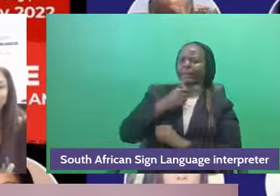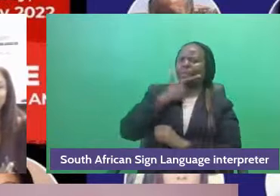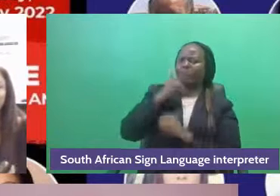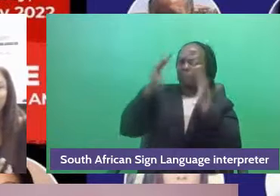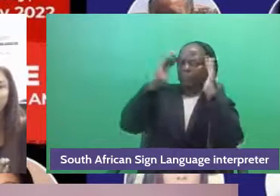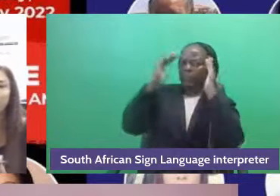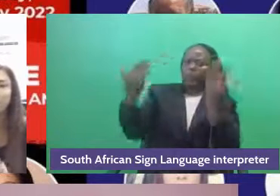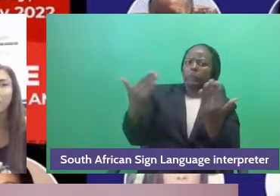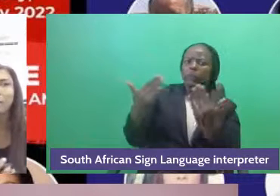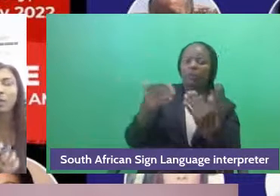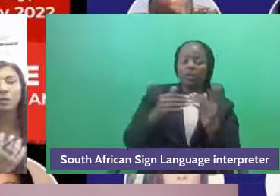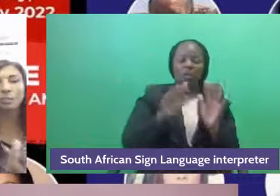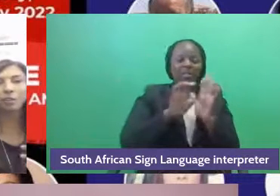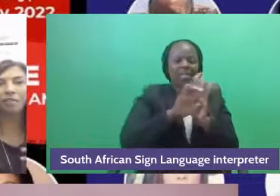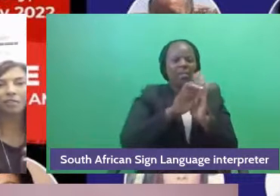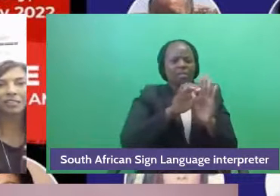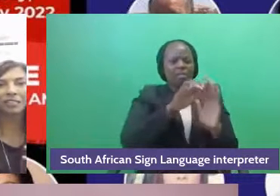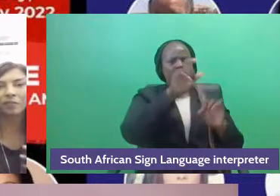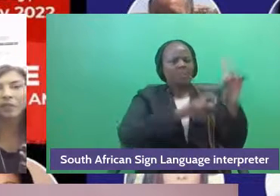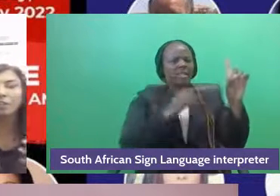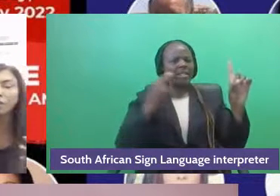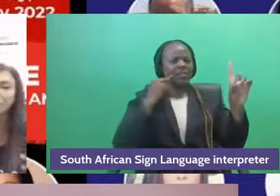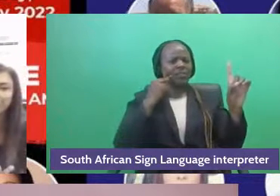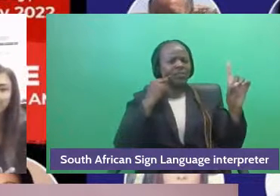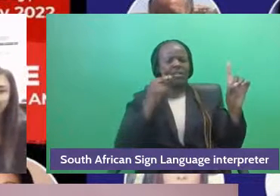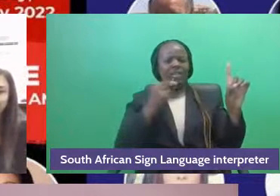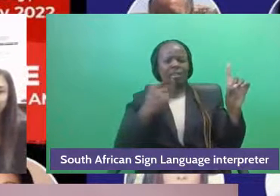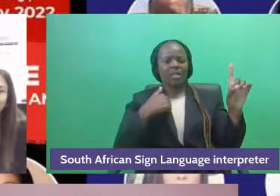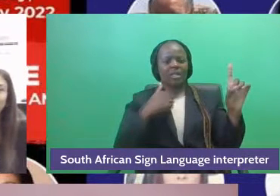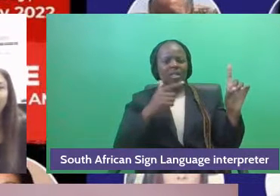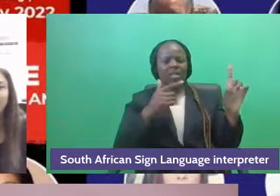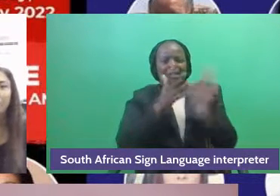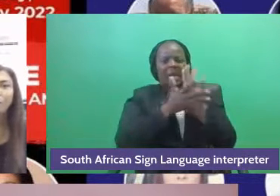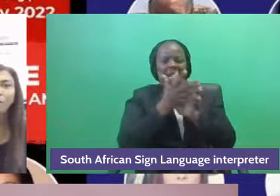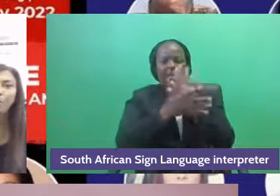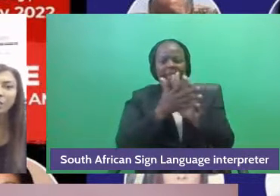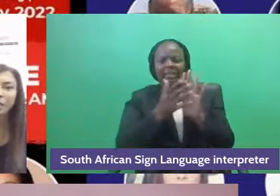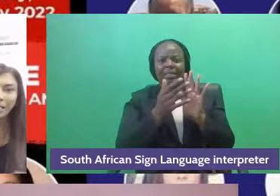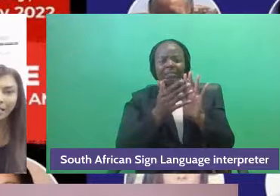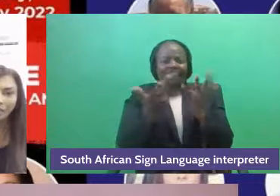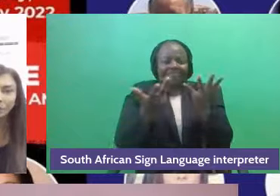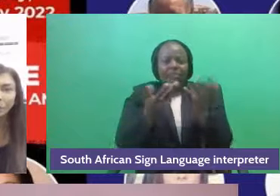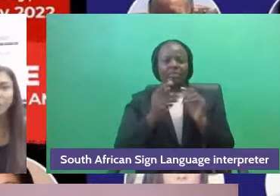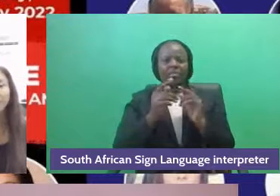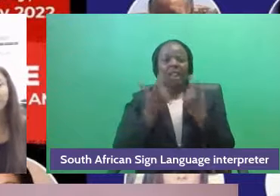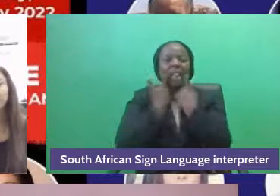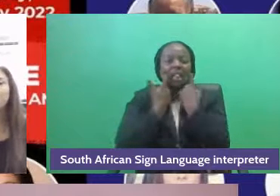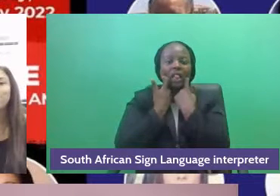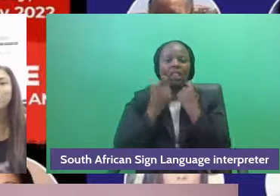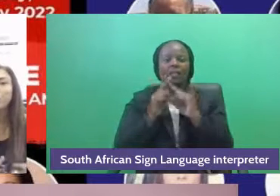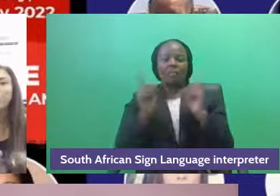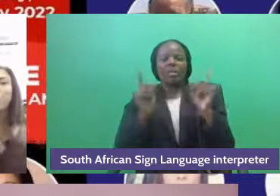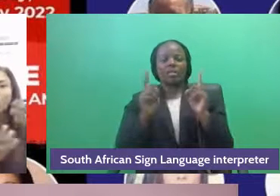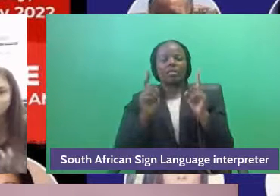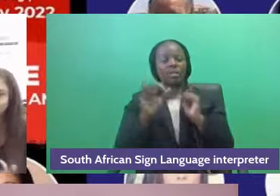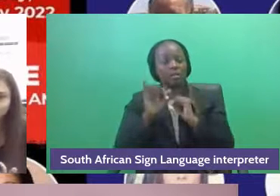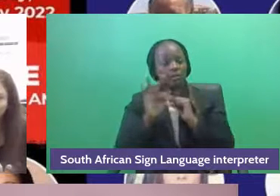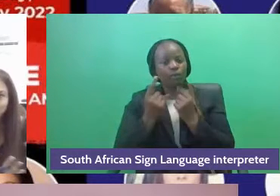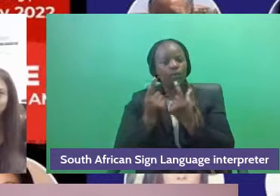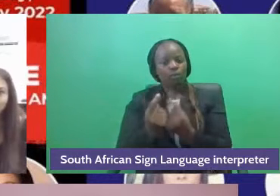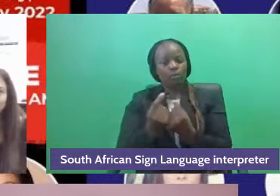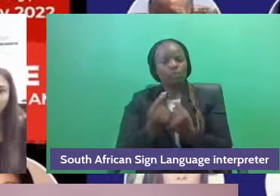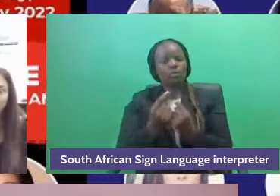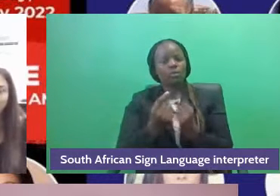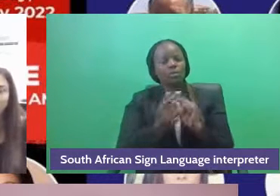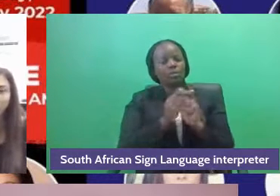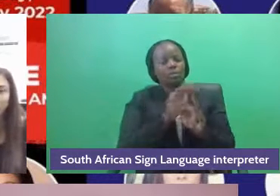engage with a deaf person, I don't want to do something offensive. I don't know how to sign. But if you just allay those fears and just walk towards them